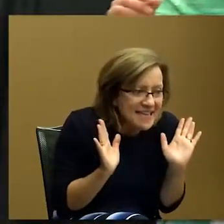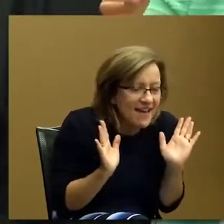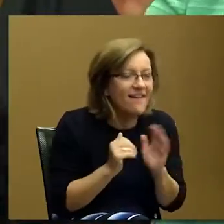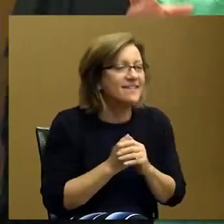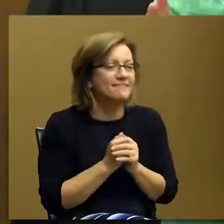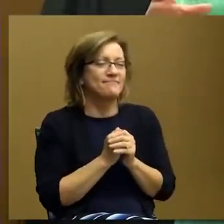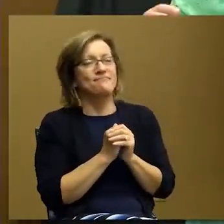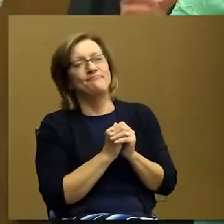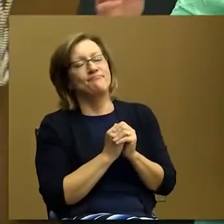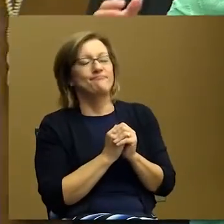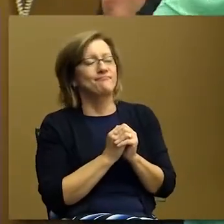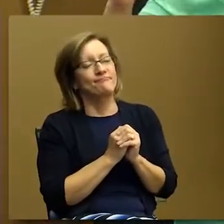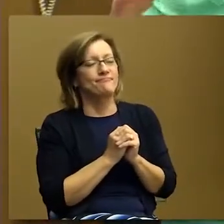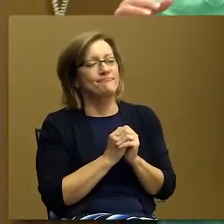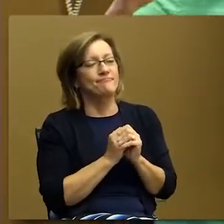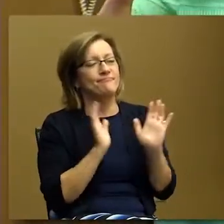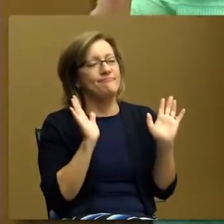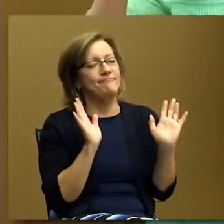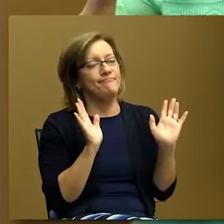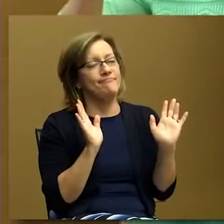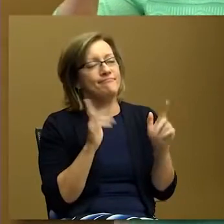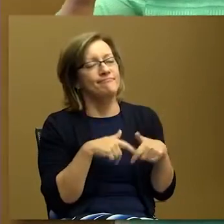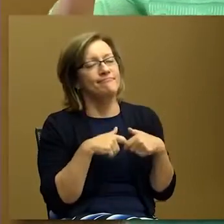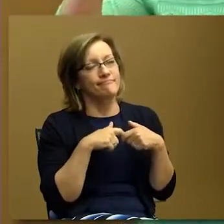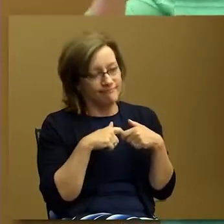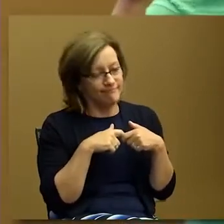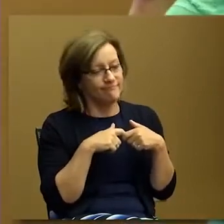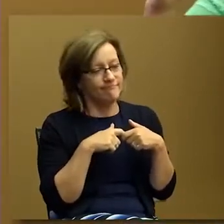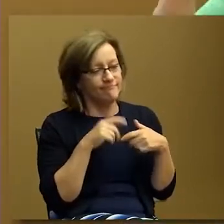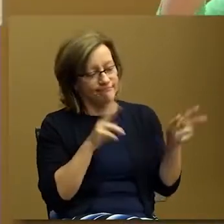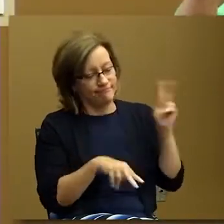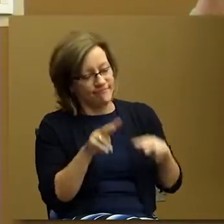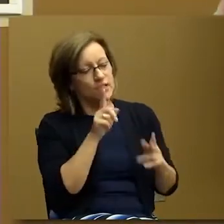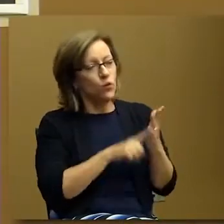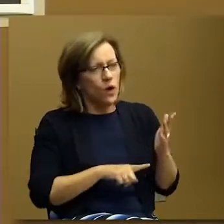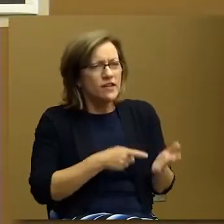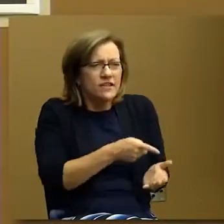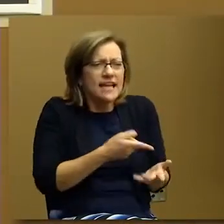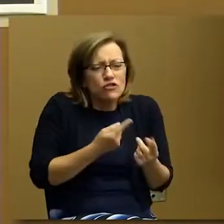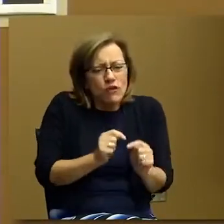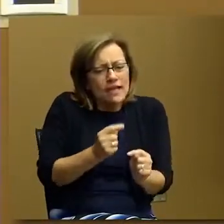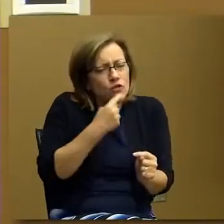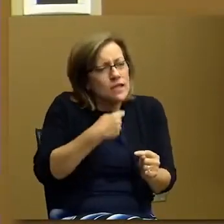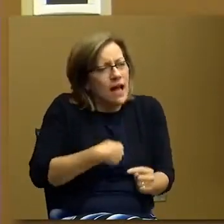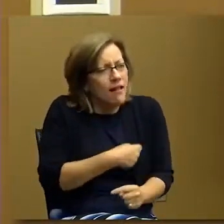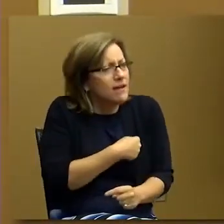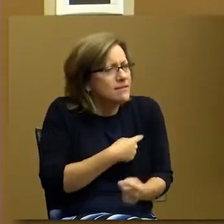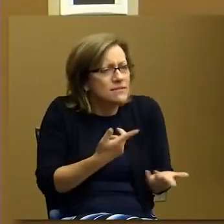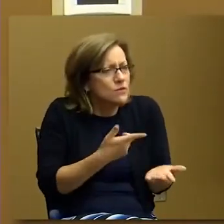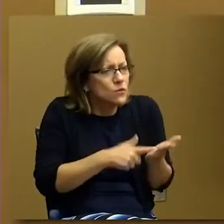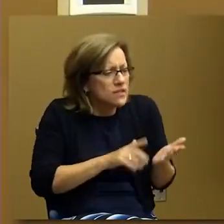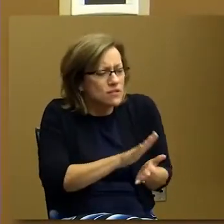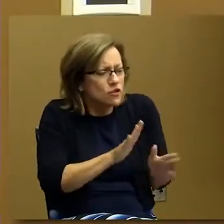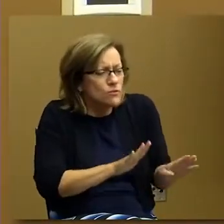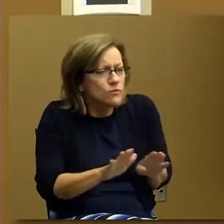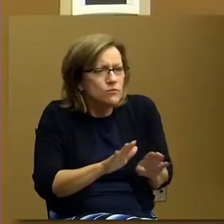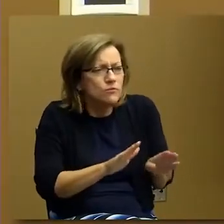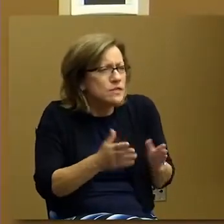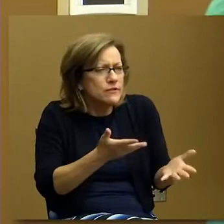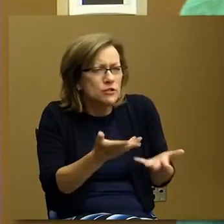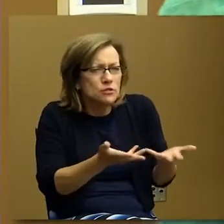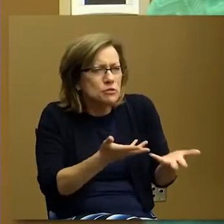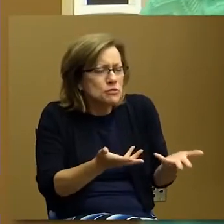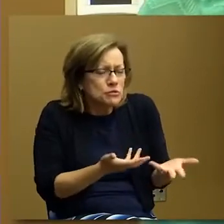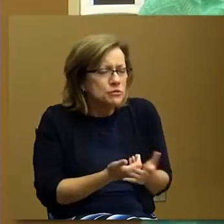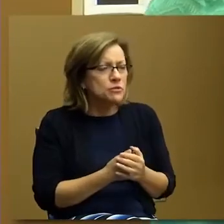know? So you have to stop and think about what is the communication. What are they trying to tell us? What I would